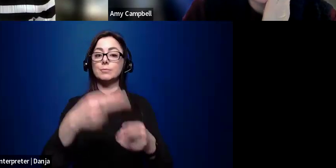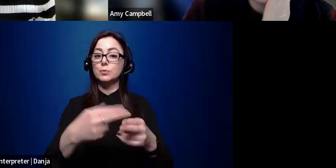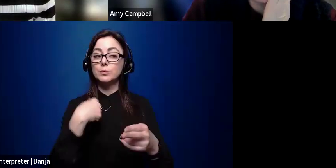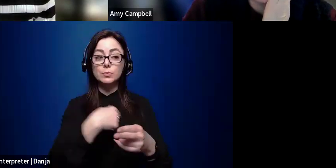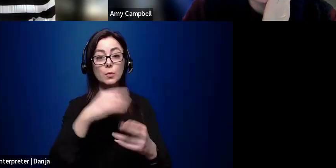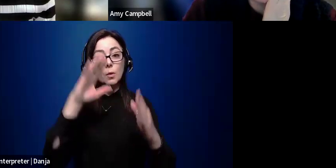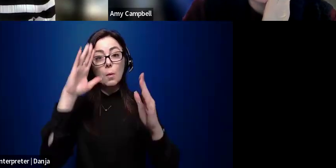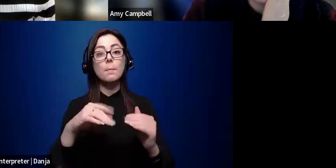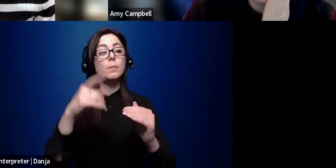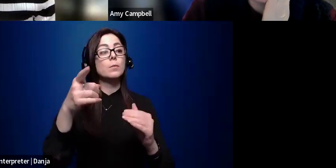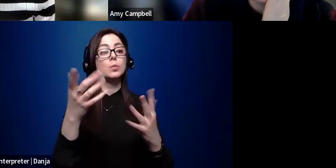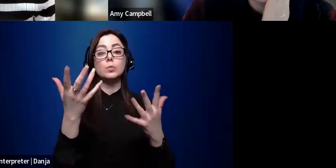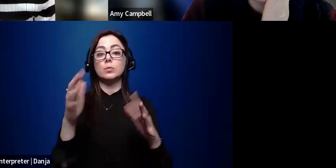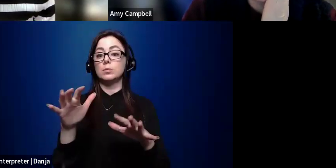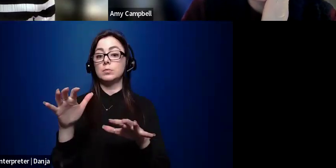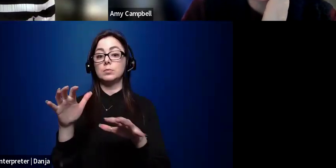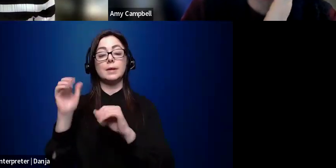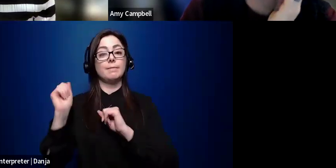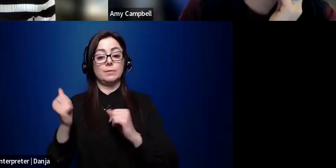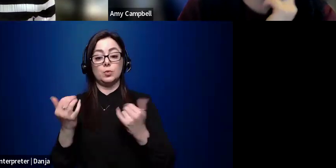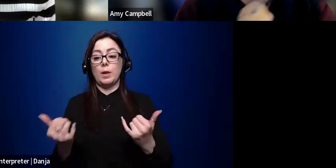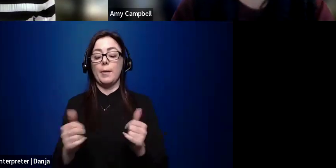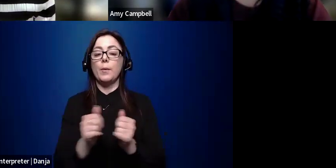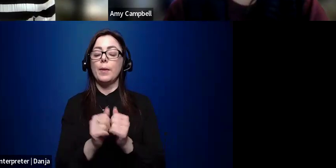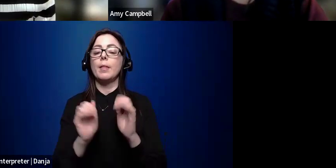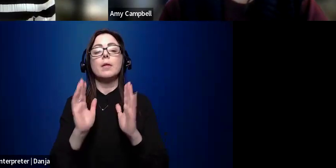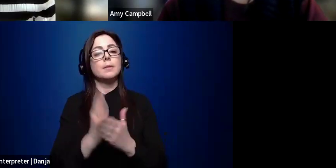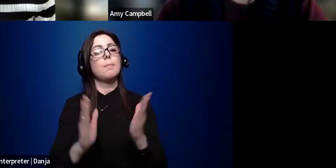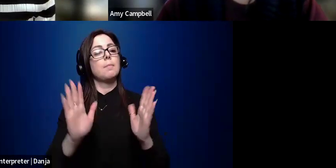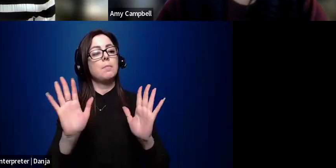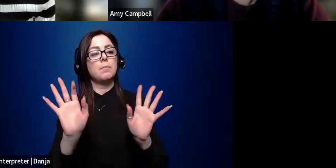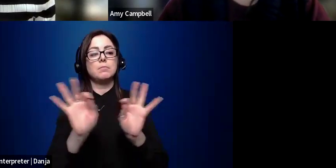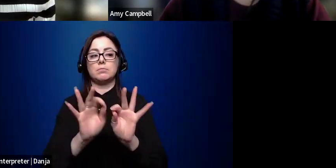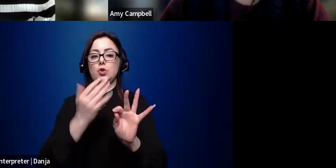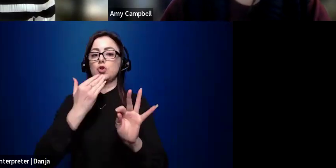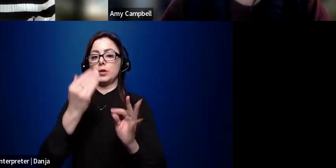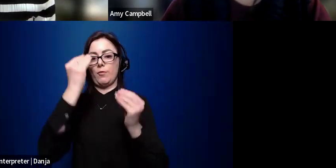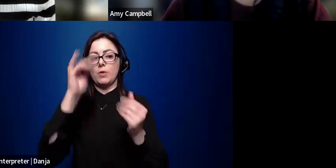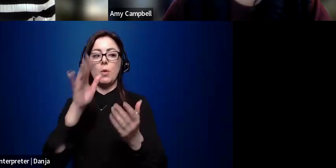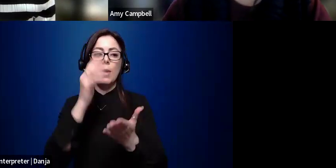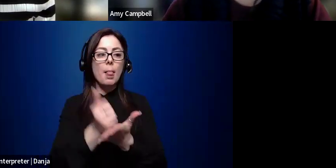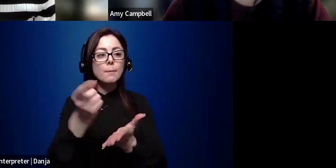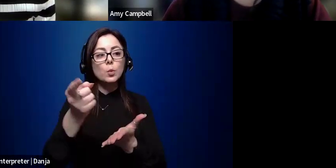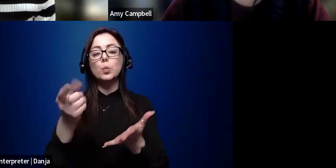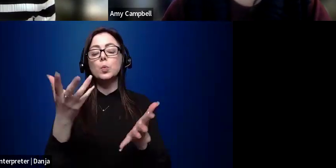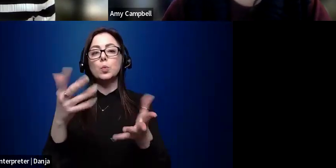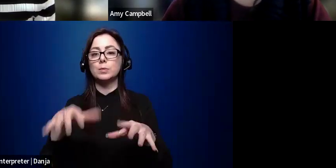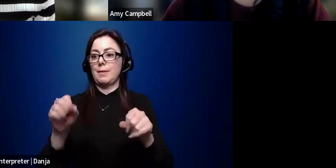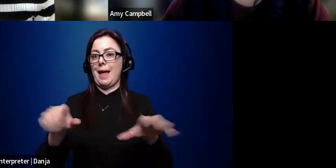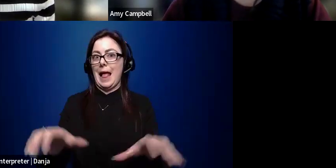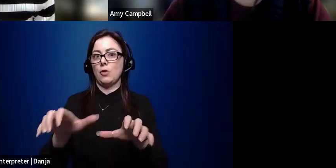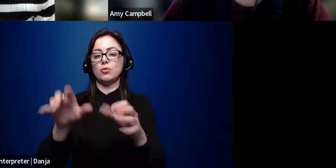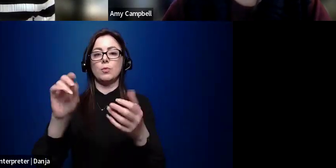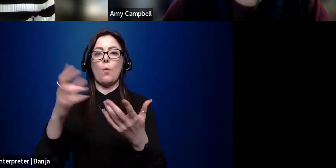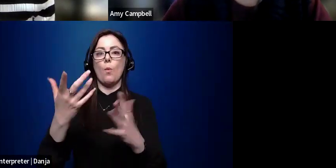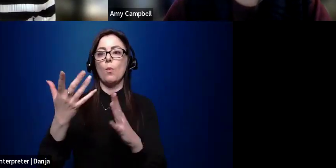come away with good information today that can help you take action or speak out on potential